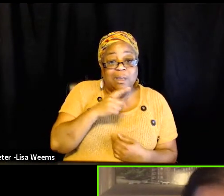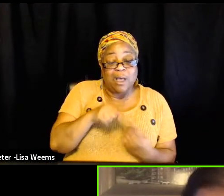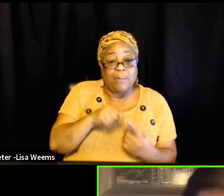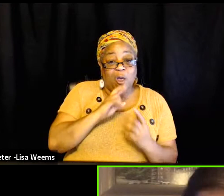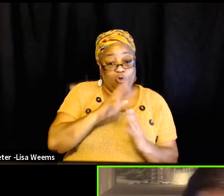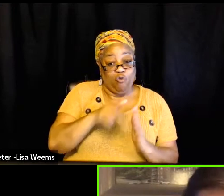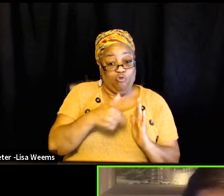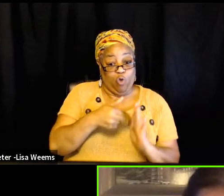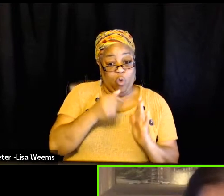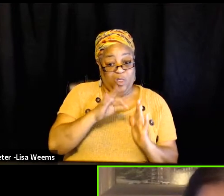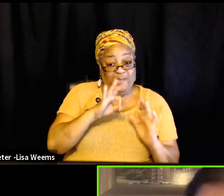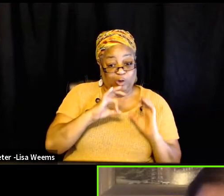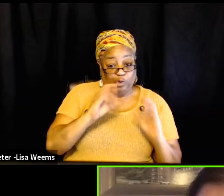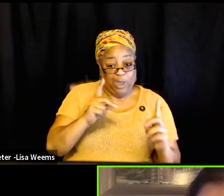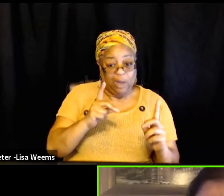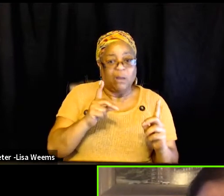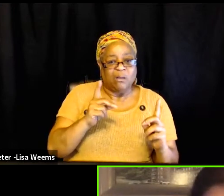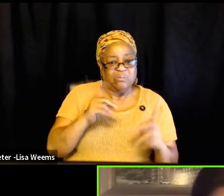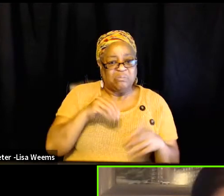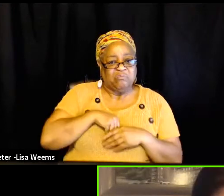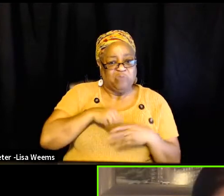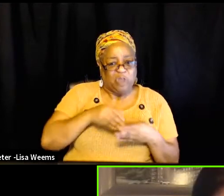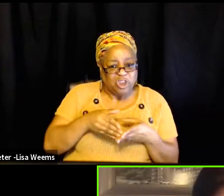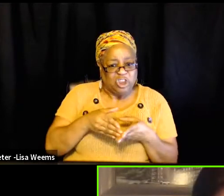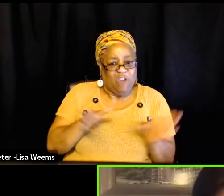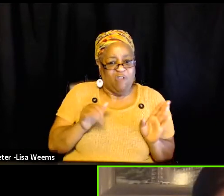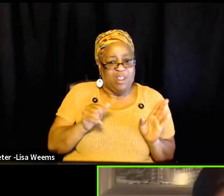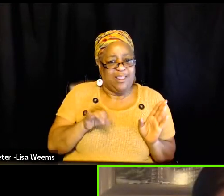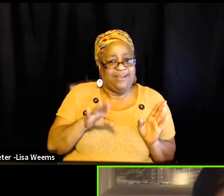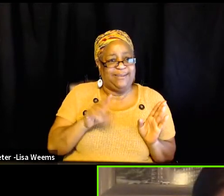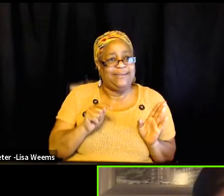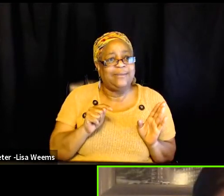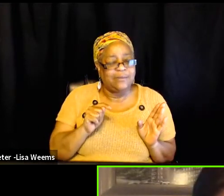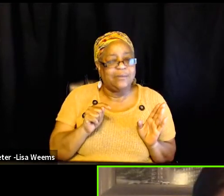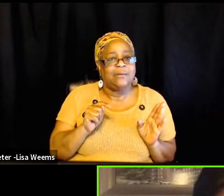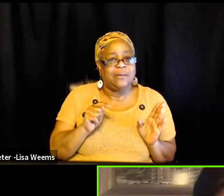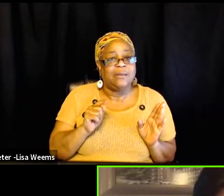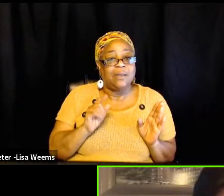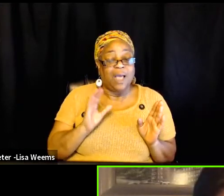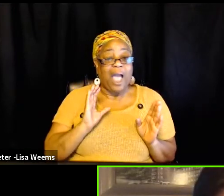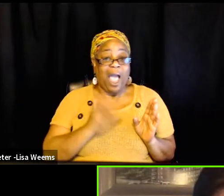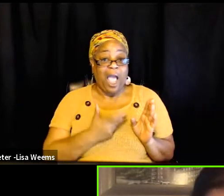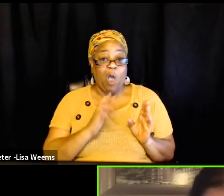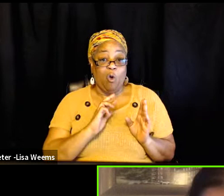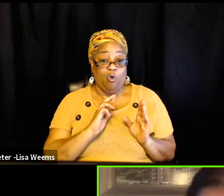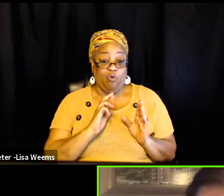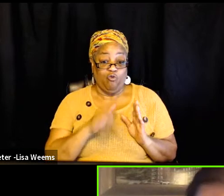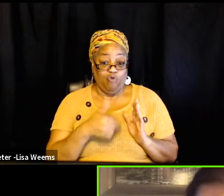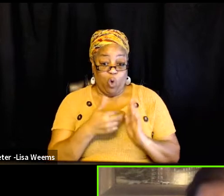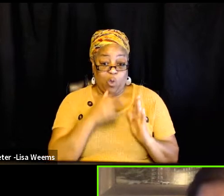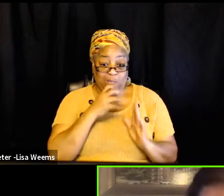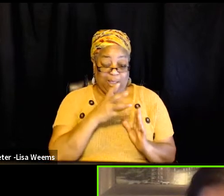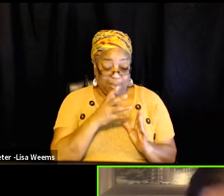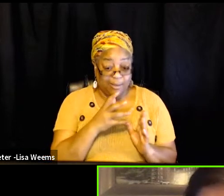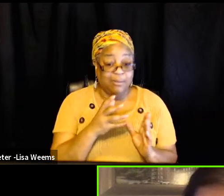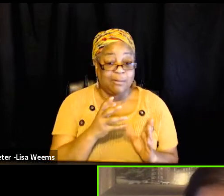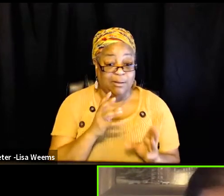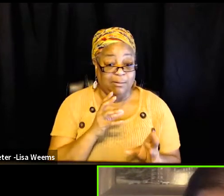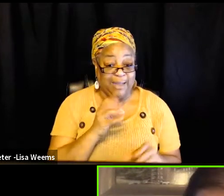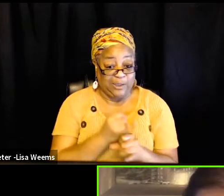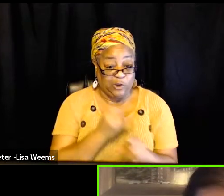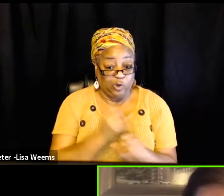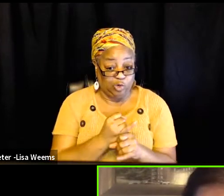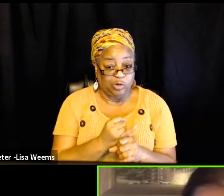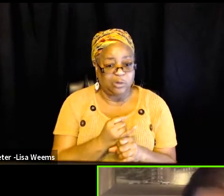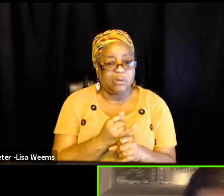educator being a generalist and our role within these institutions of being the facilitators of